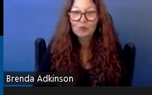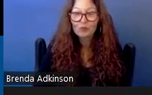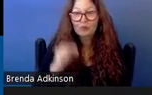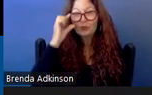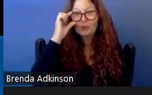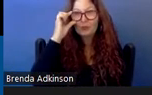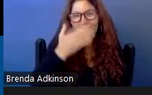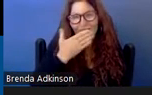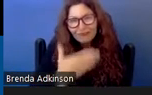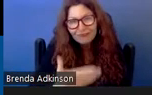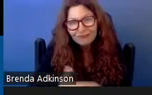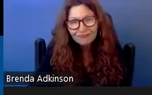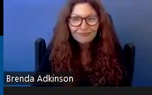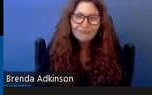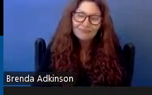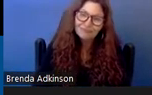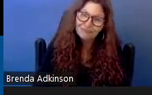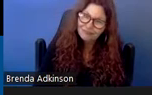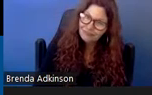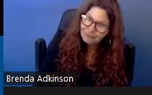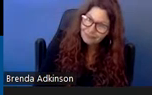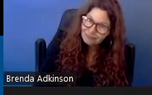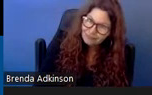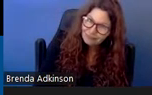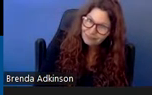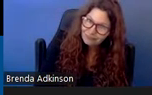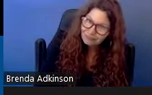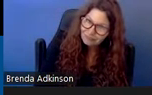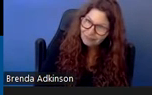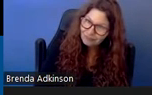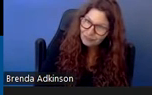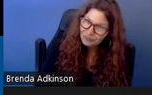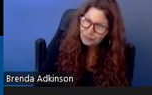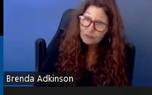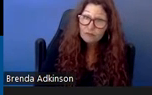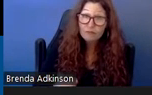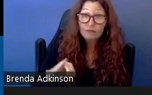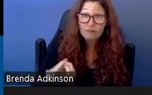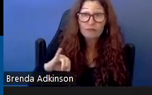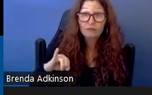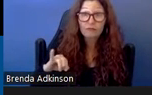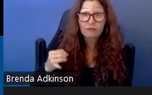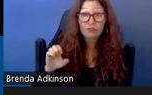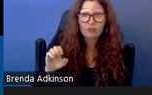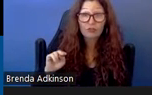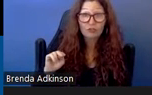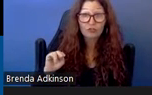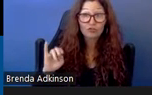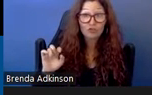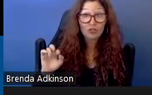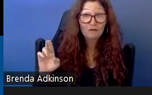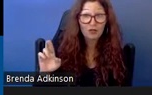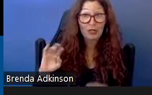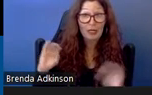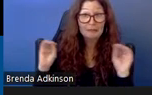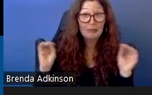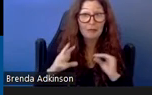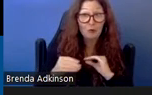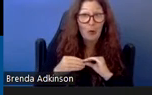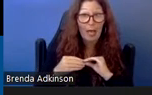Thanks, Rebecca. And it doesn't seem like Jennifer has anything to add on this question, so we'll move